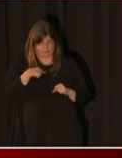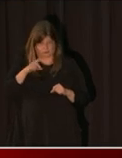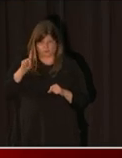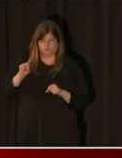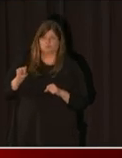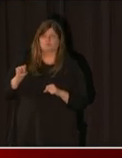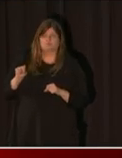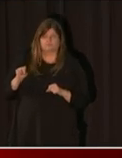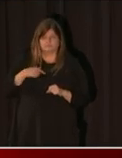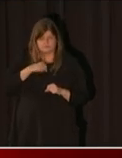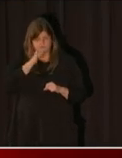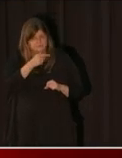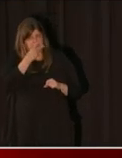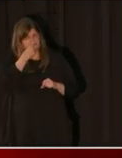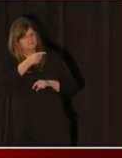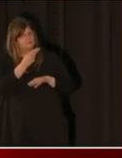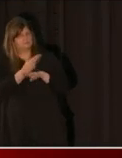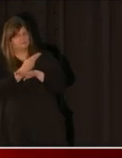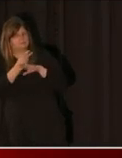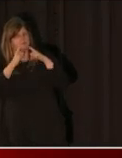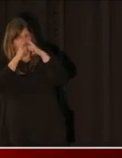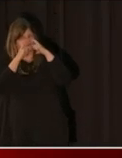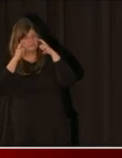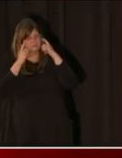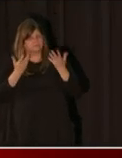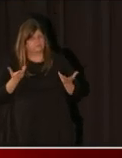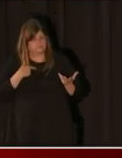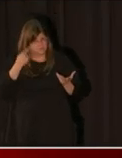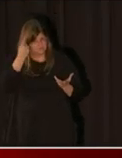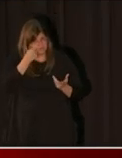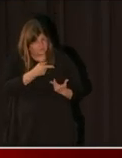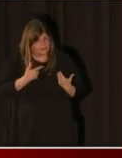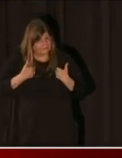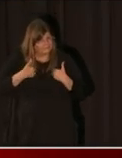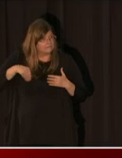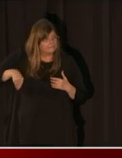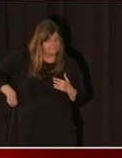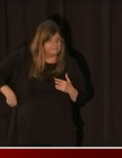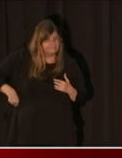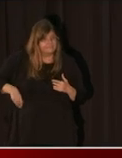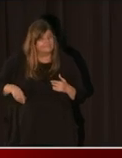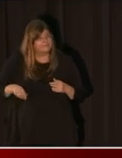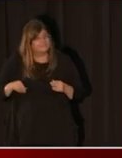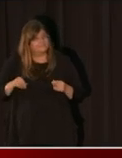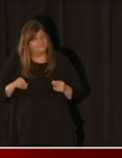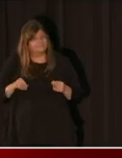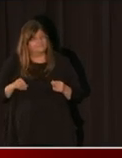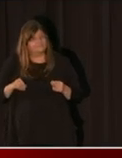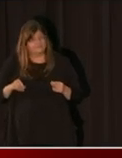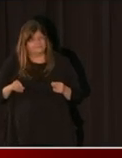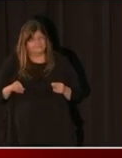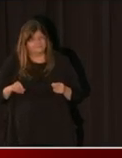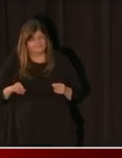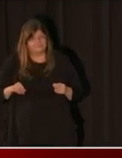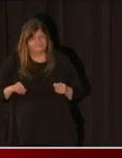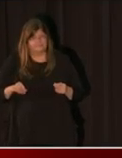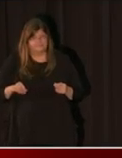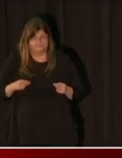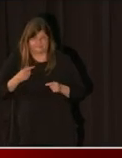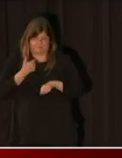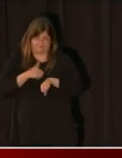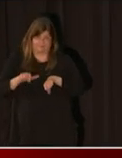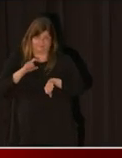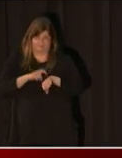We don't see you in one. I'm just wondering when you do. I do anytime I think I can social